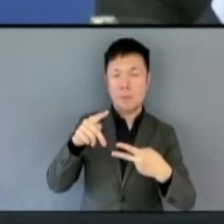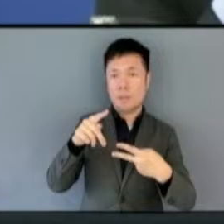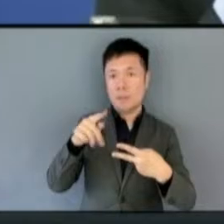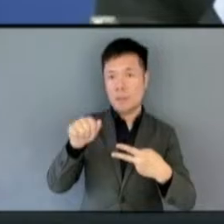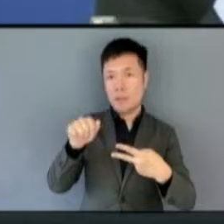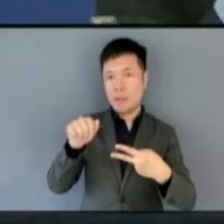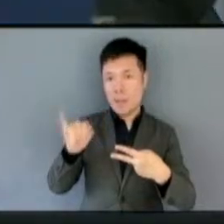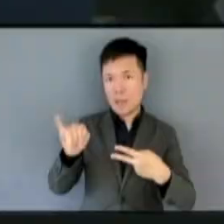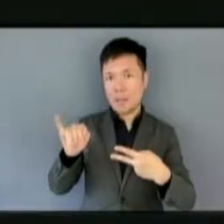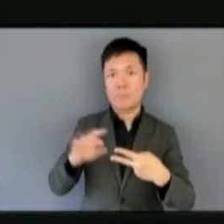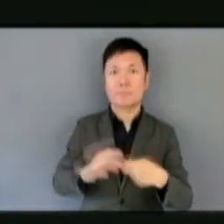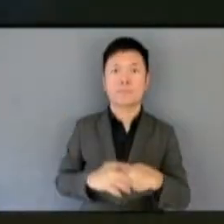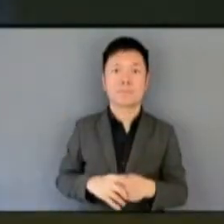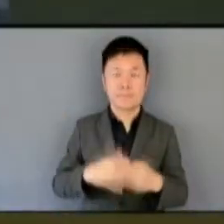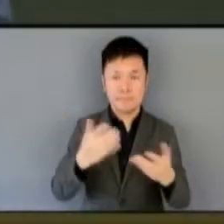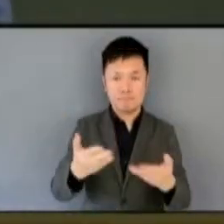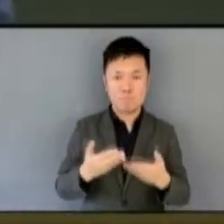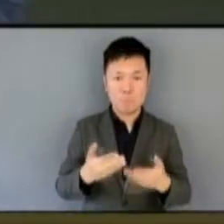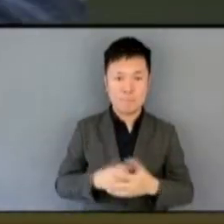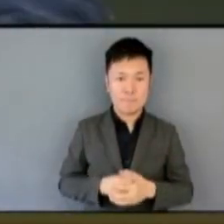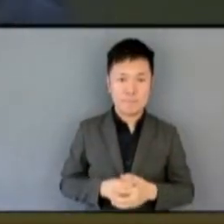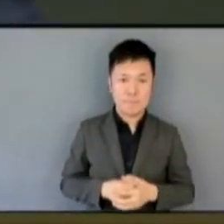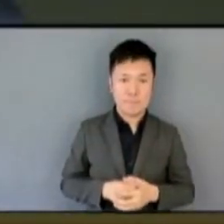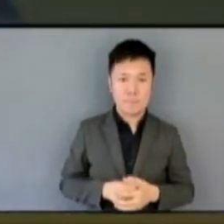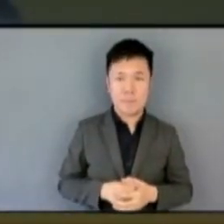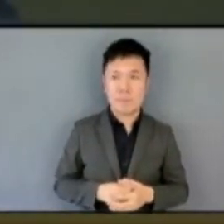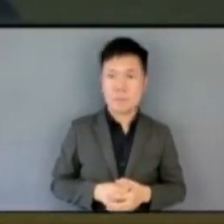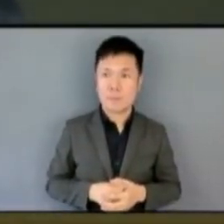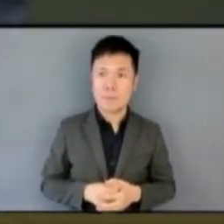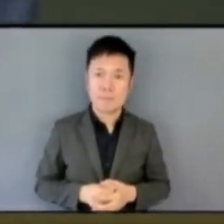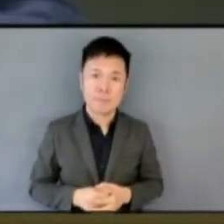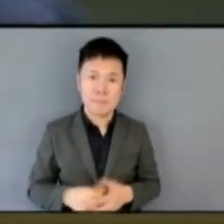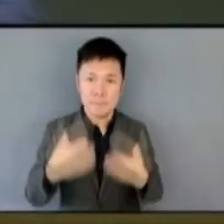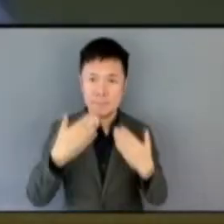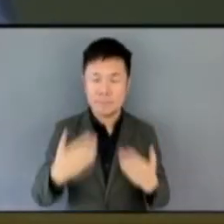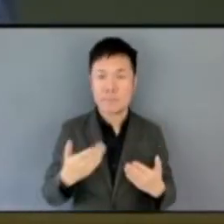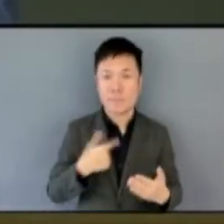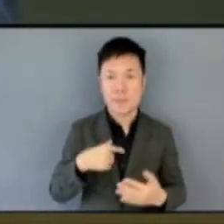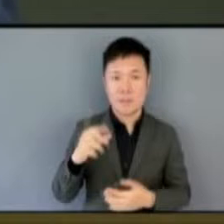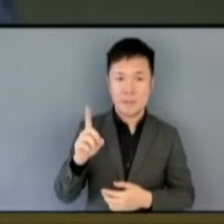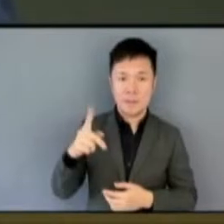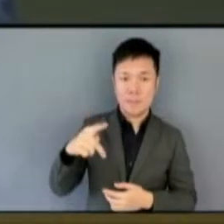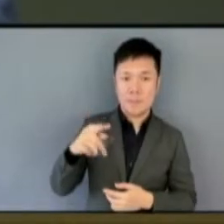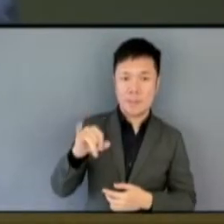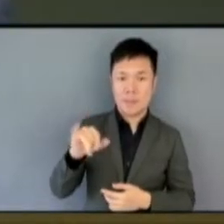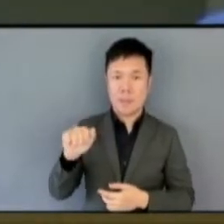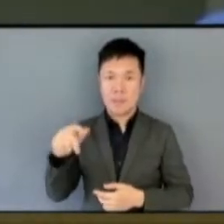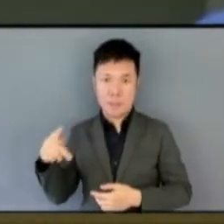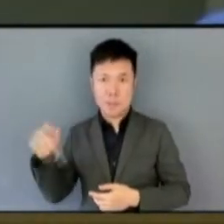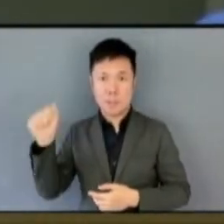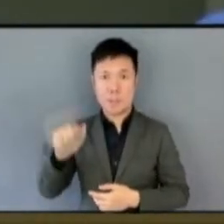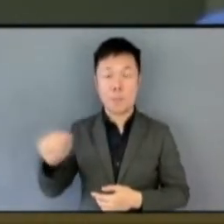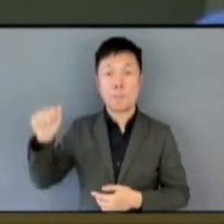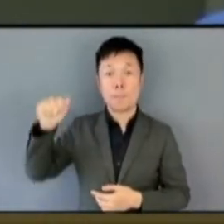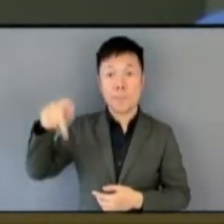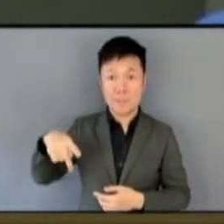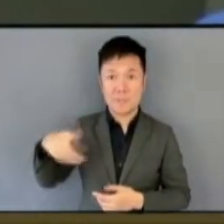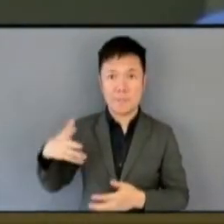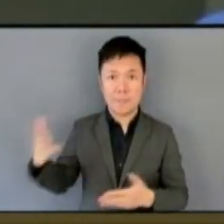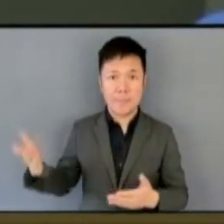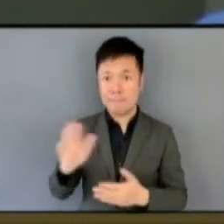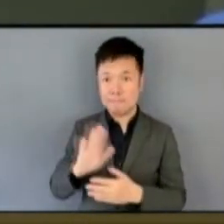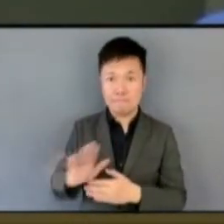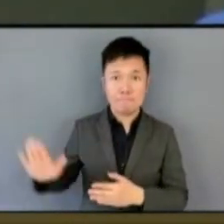floor. Thank you, Mr. Chair. Our Disabled Peoples International Asia Pacific would like to make an intervention under